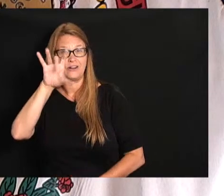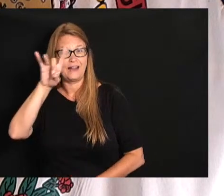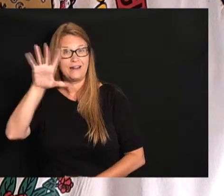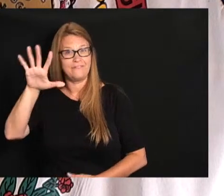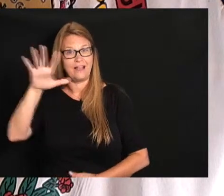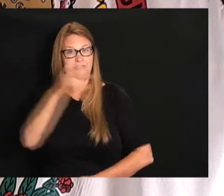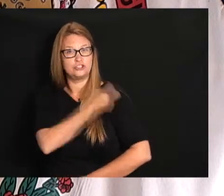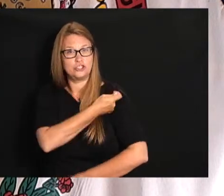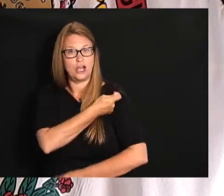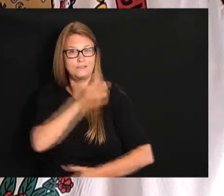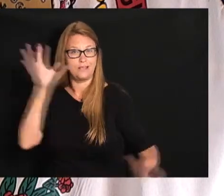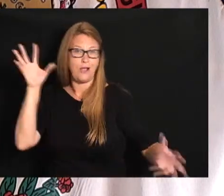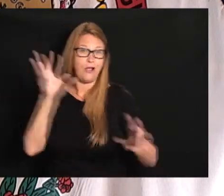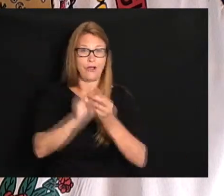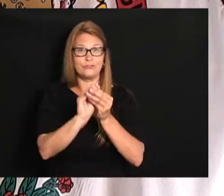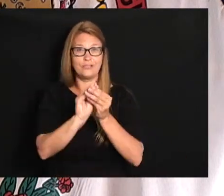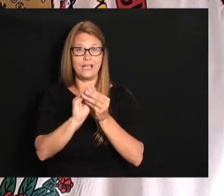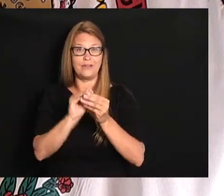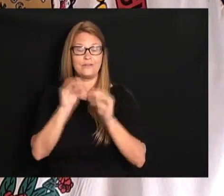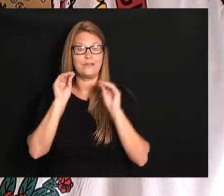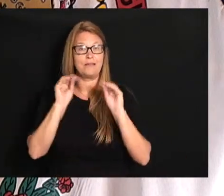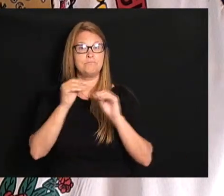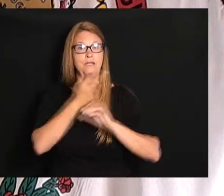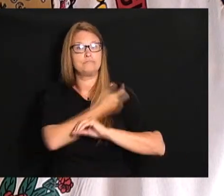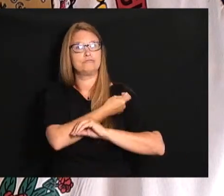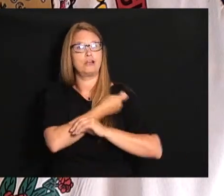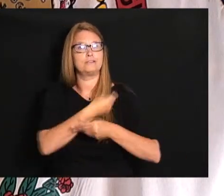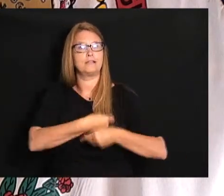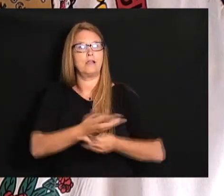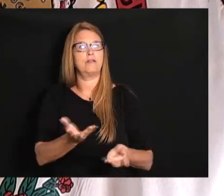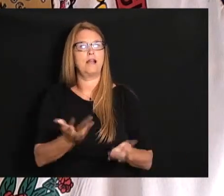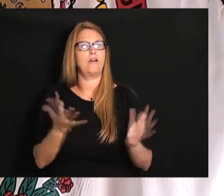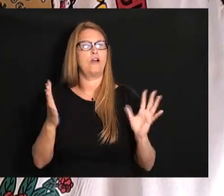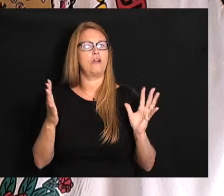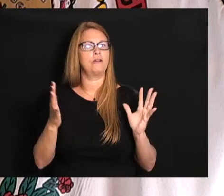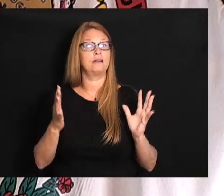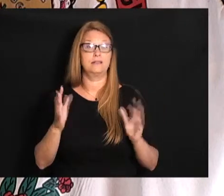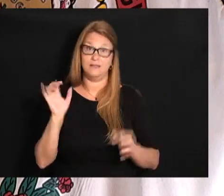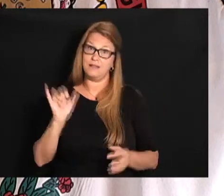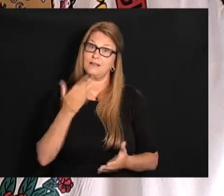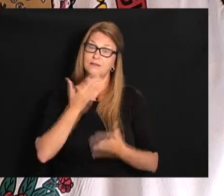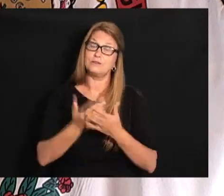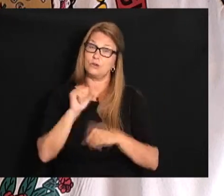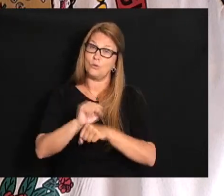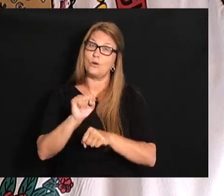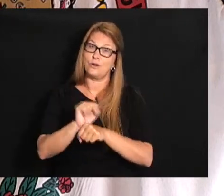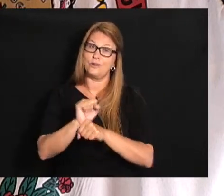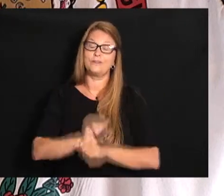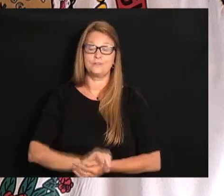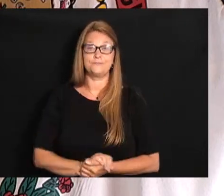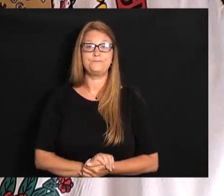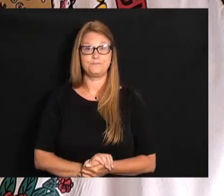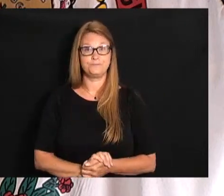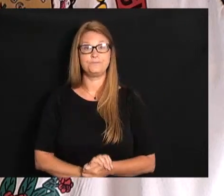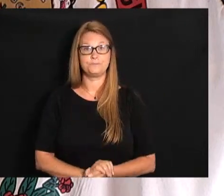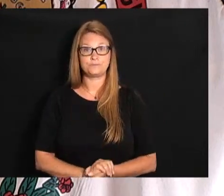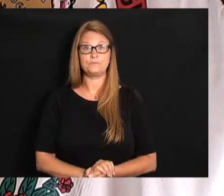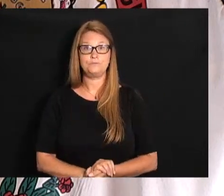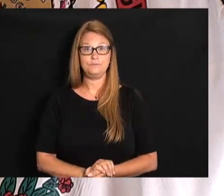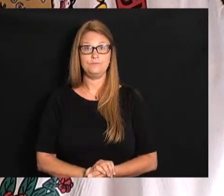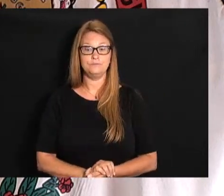2,623,985 shots they put in West Virginians' arms. Been a lot of good work by a lot of great